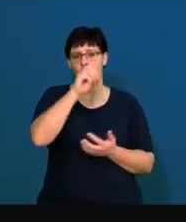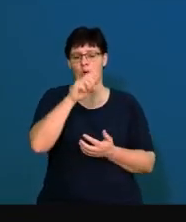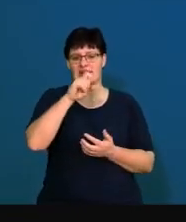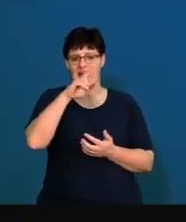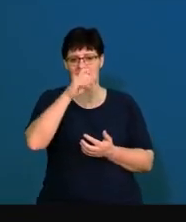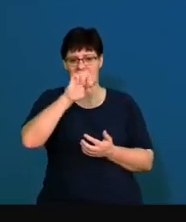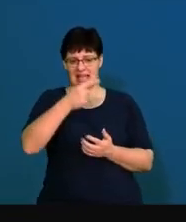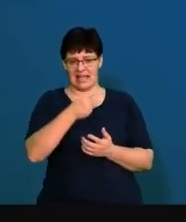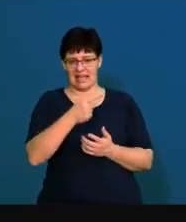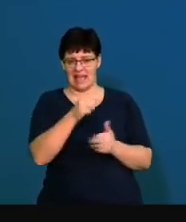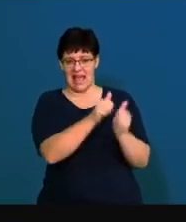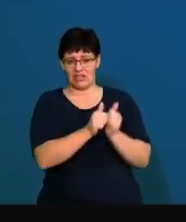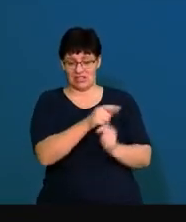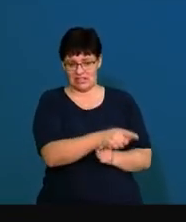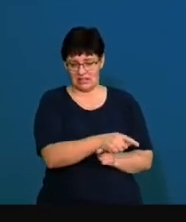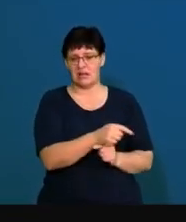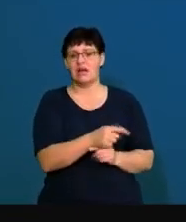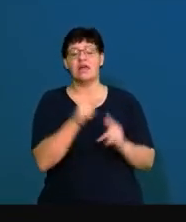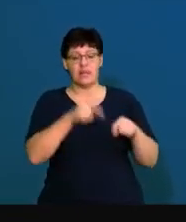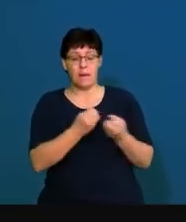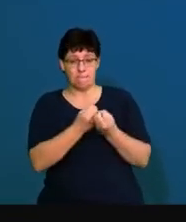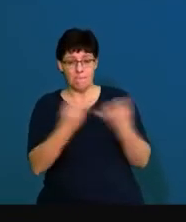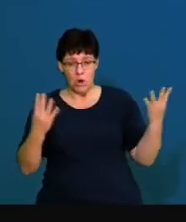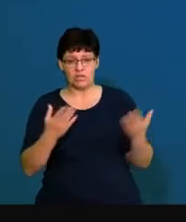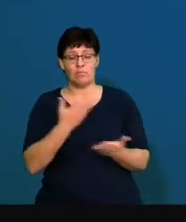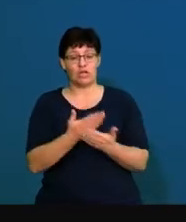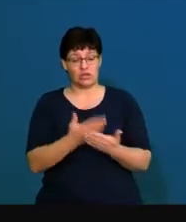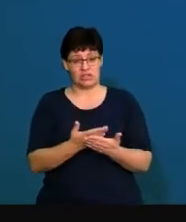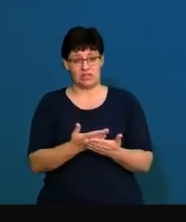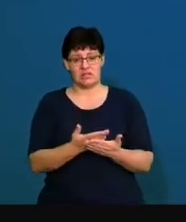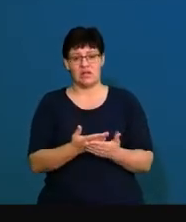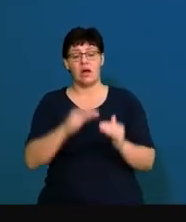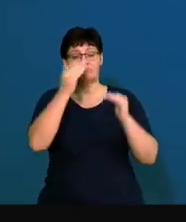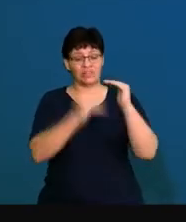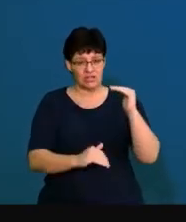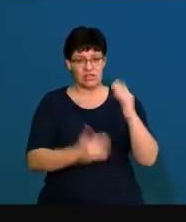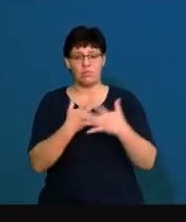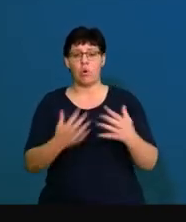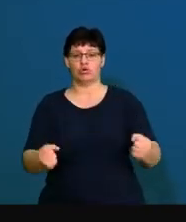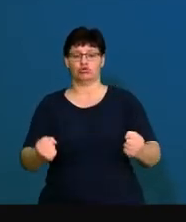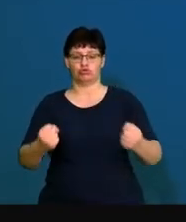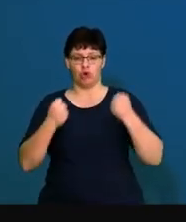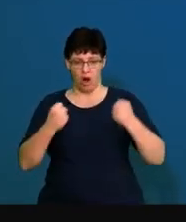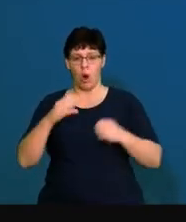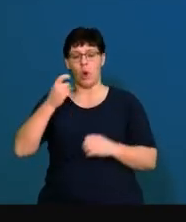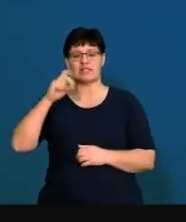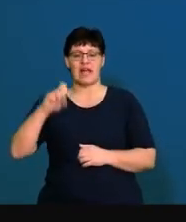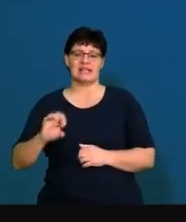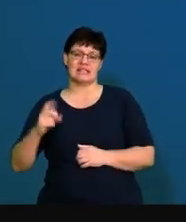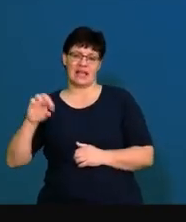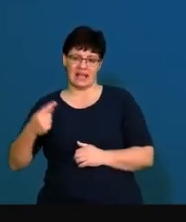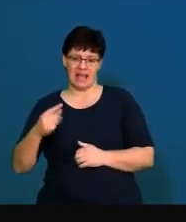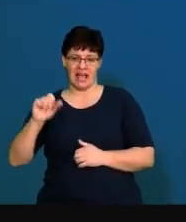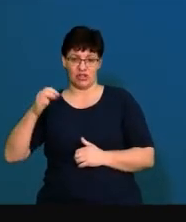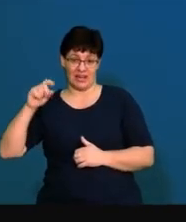oxidizing agent, okay? Then the opposite would be that the most positive potential, reduction potential, is the strongest oxidizing agent.